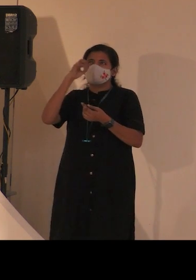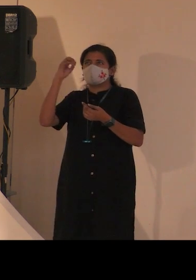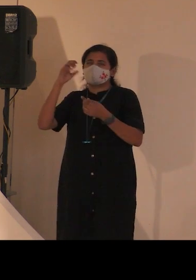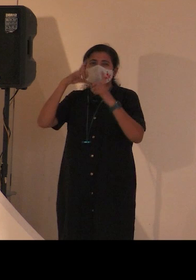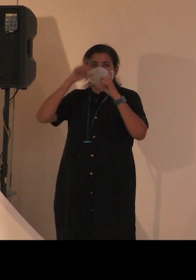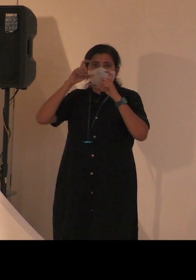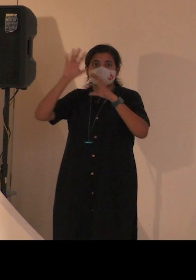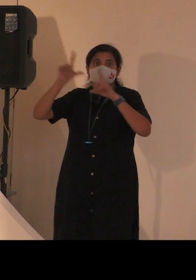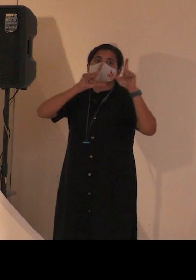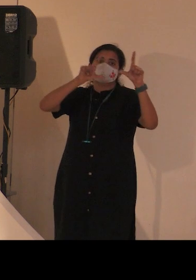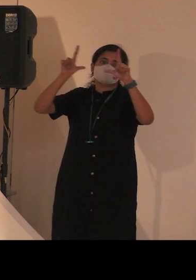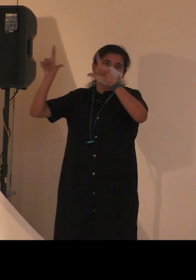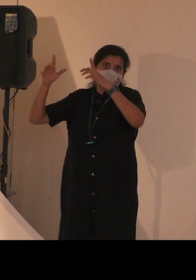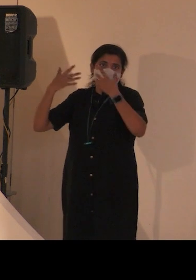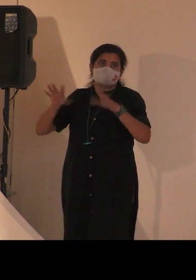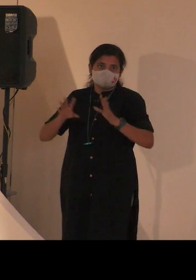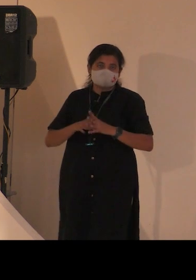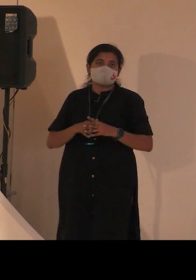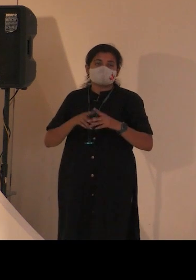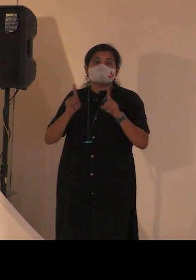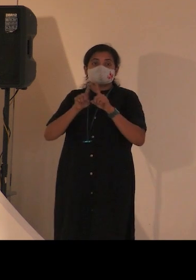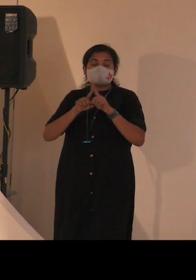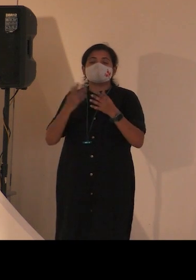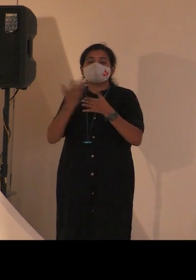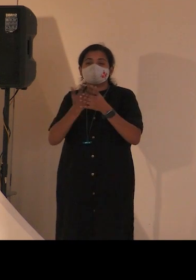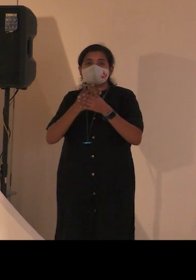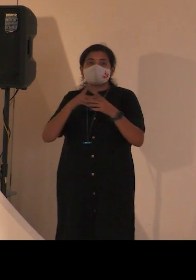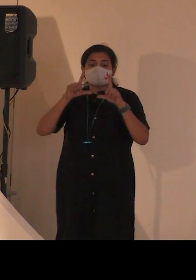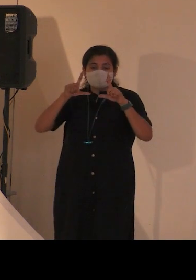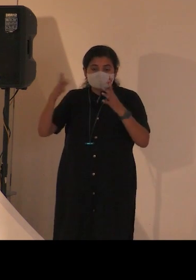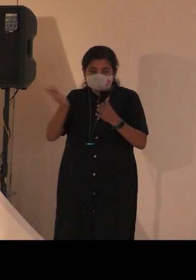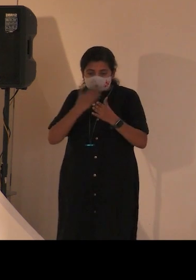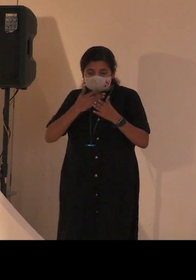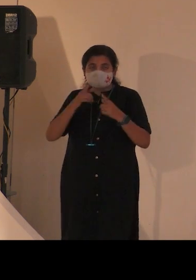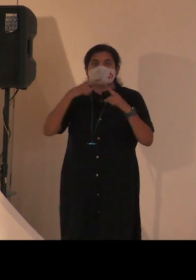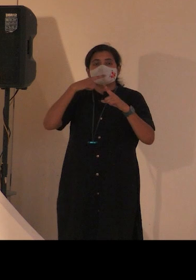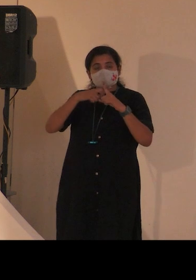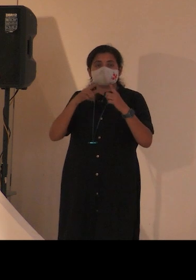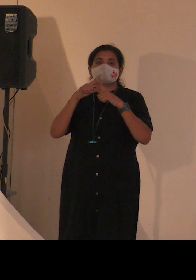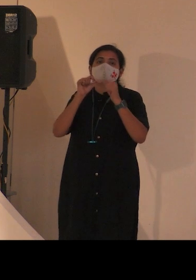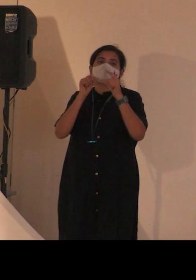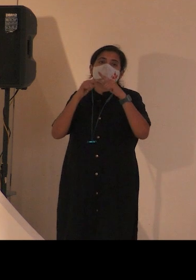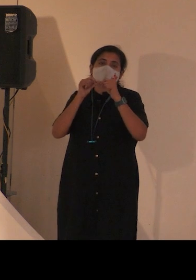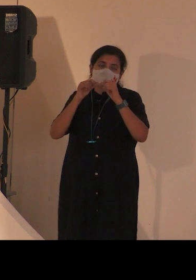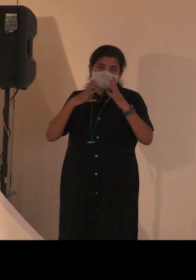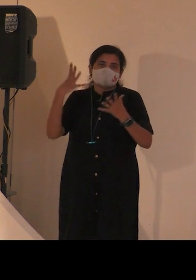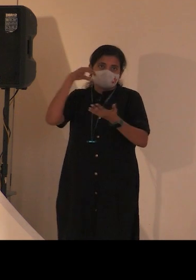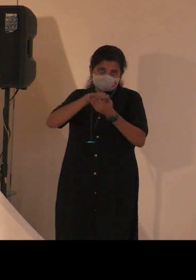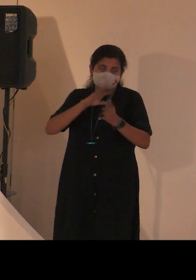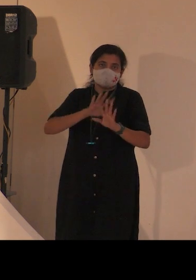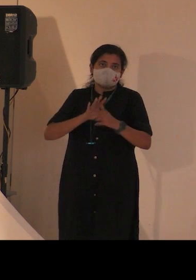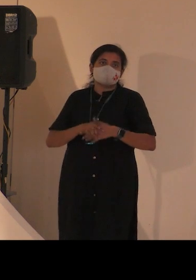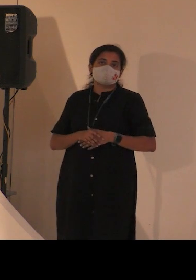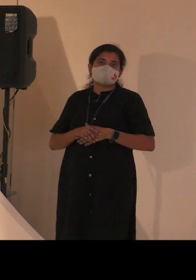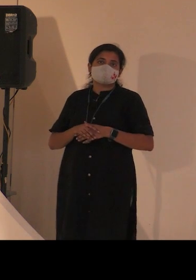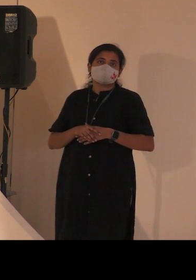to us. We were able to, kind of catalog it and make a metadata out of it with the help of another historian as